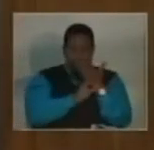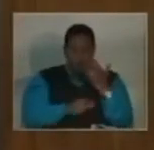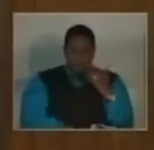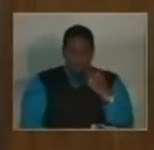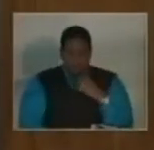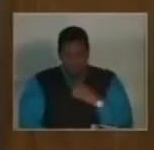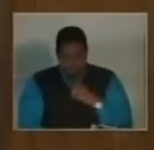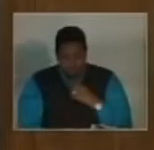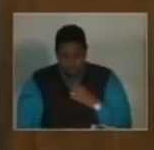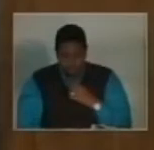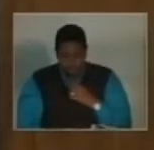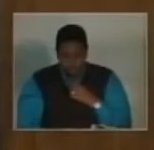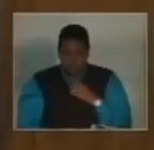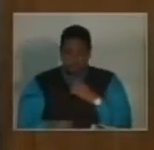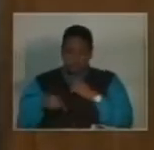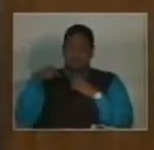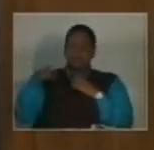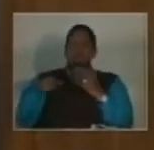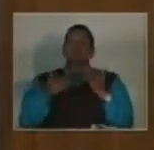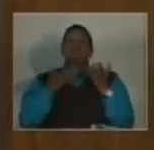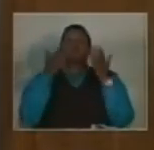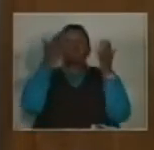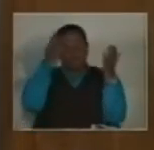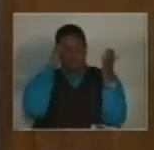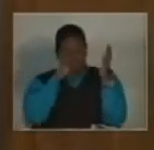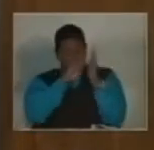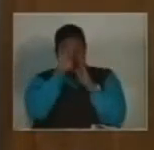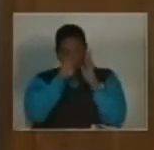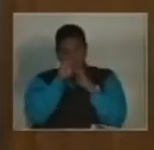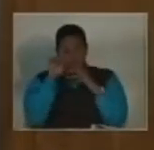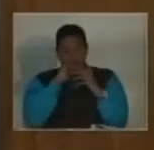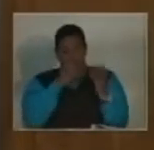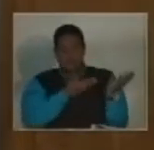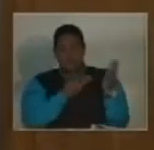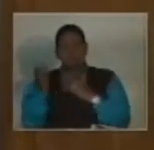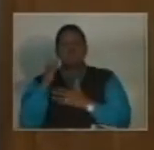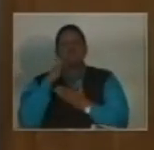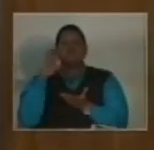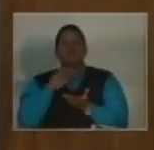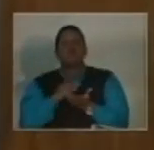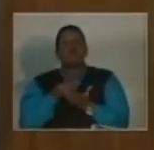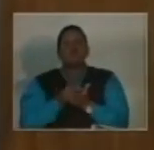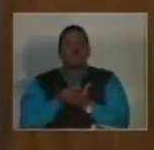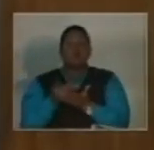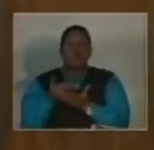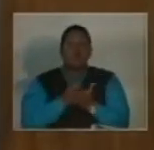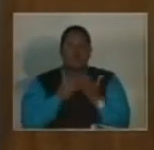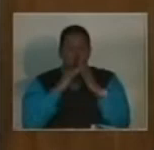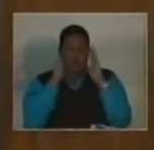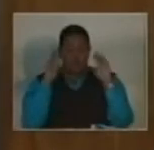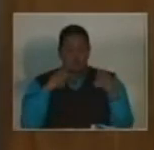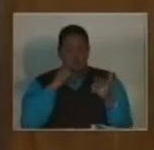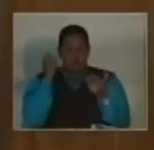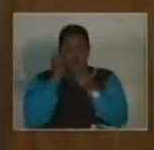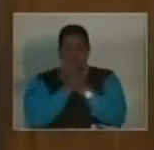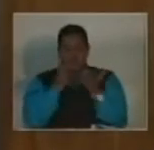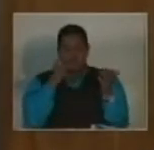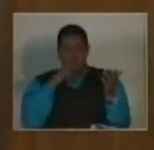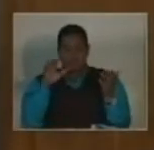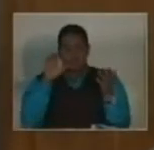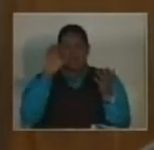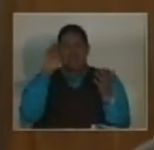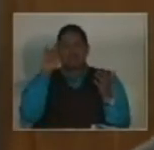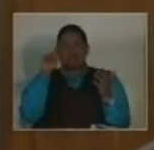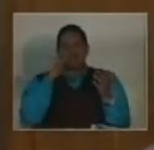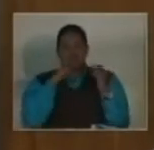program. This proposal for the development and delivery of low-income housing has been approved by the Cabinet,